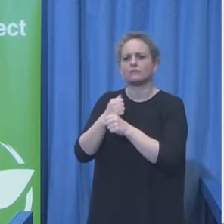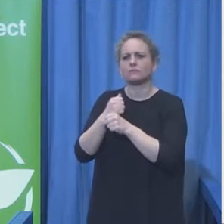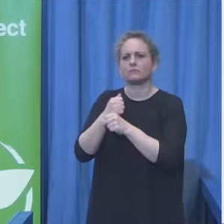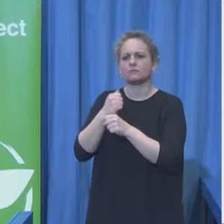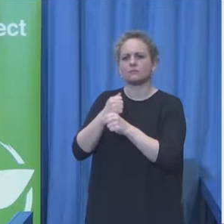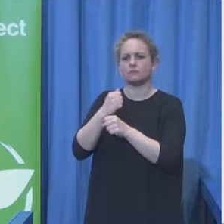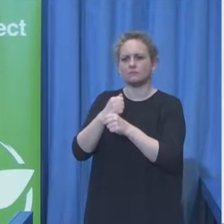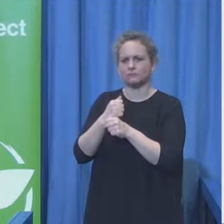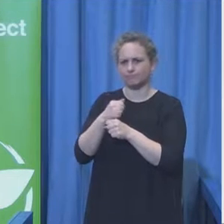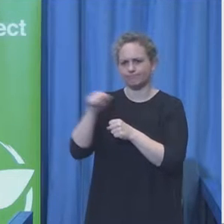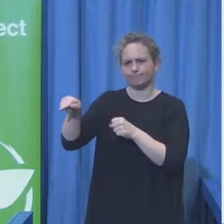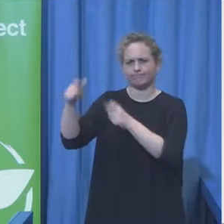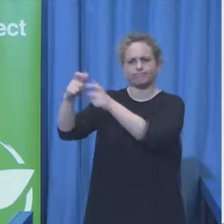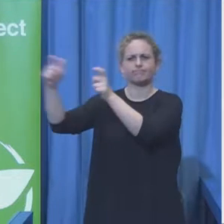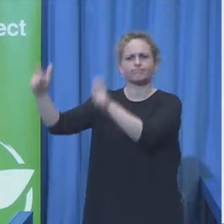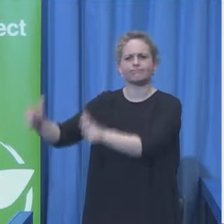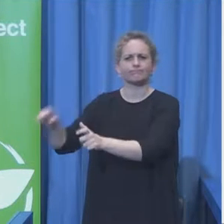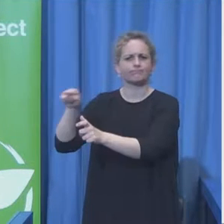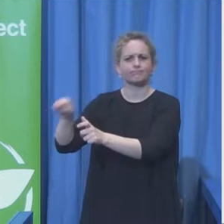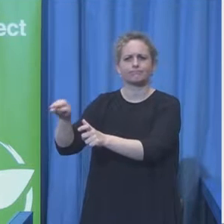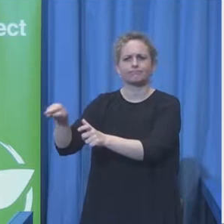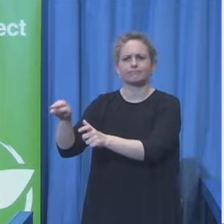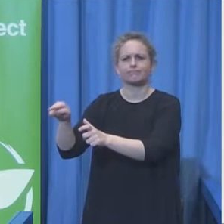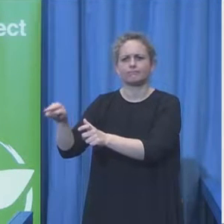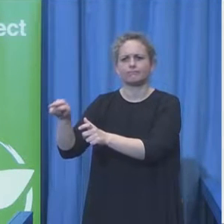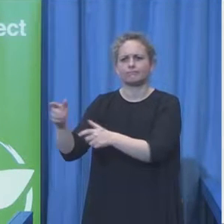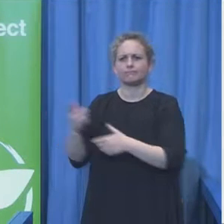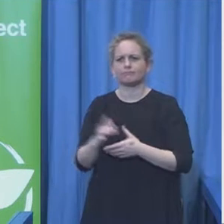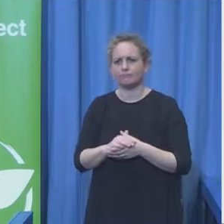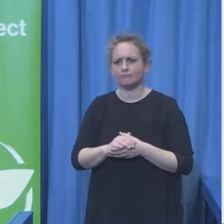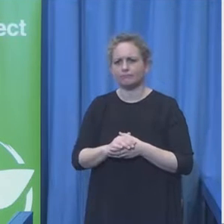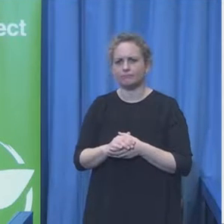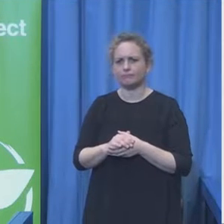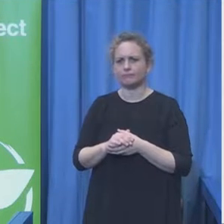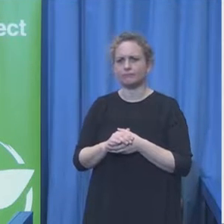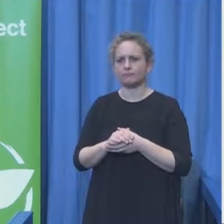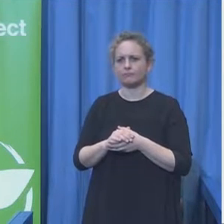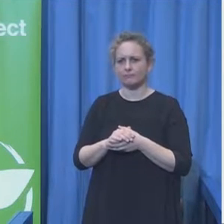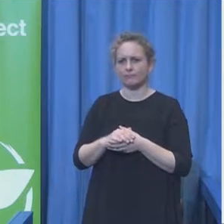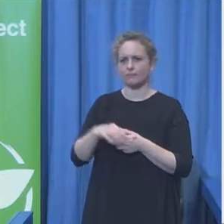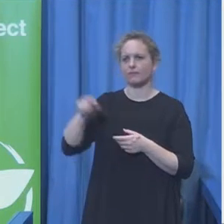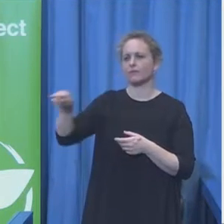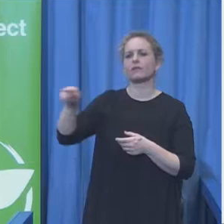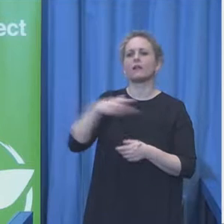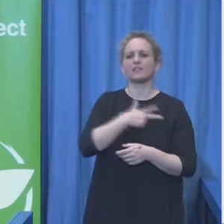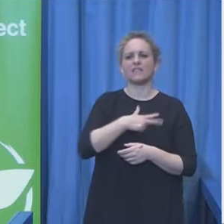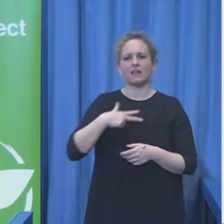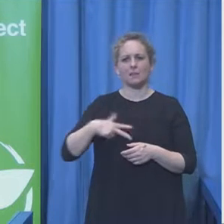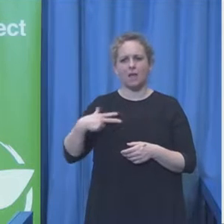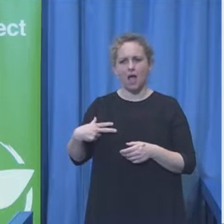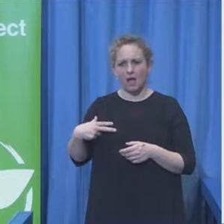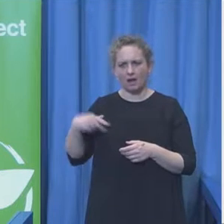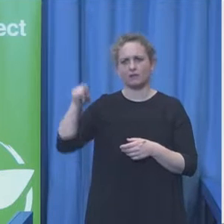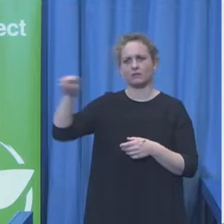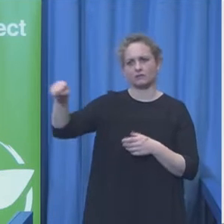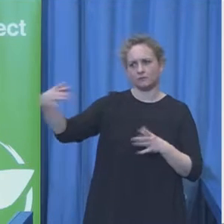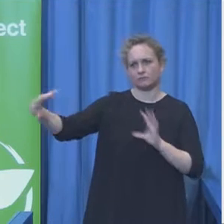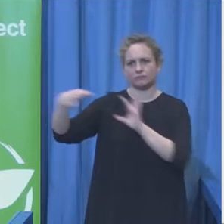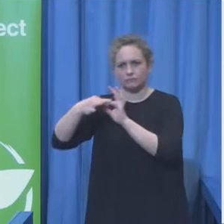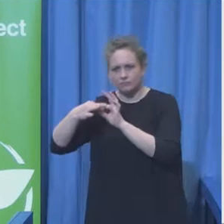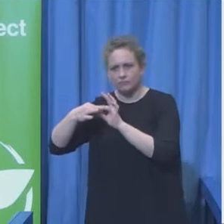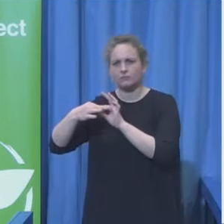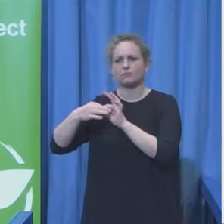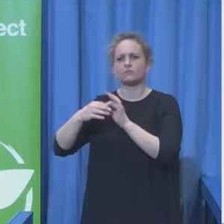True that in our mandate, deriving from Copenhagen 1995, we have decent work and jobs for all, but definitely